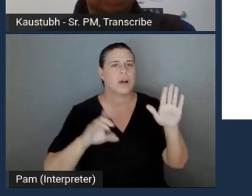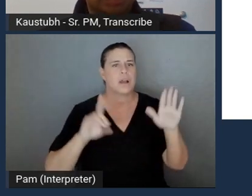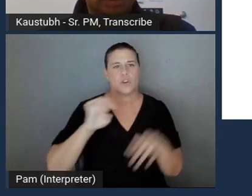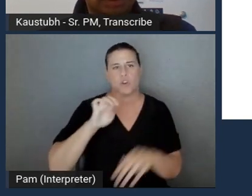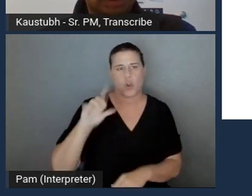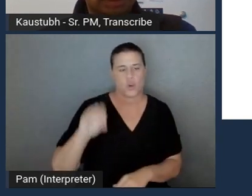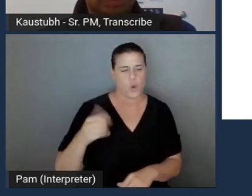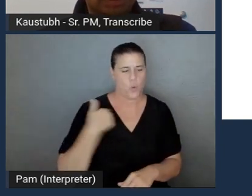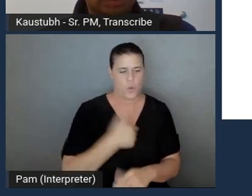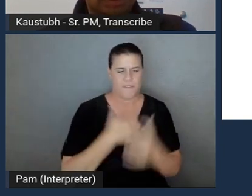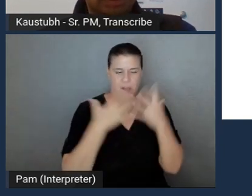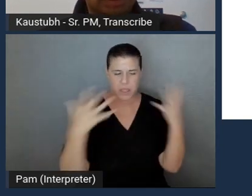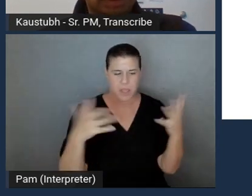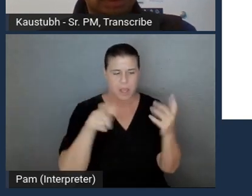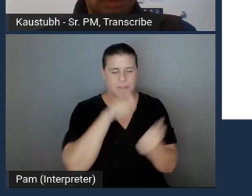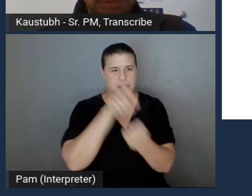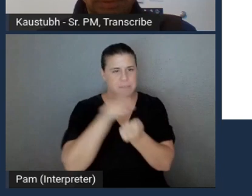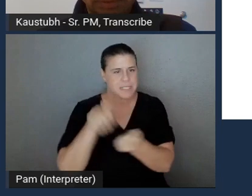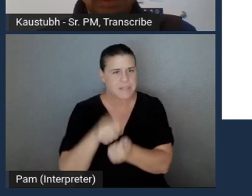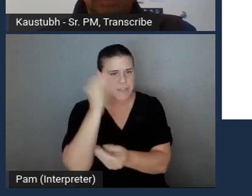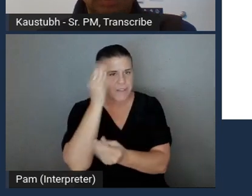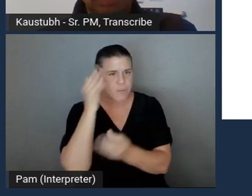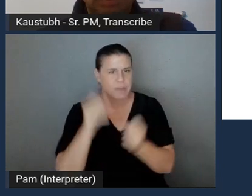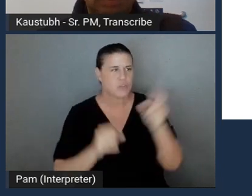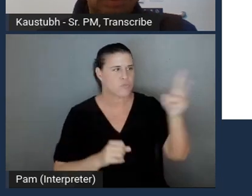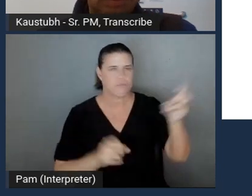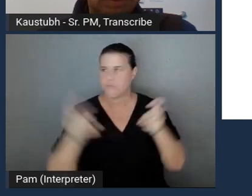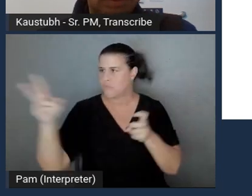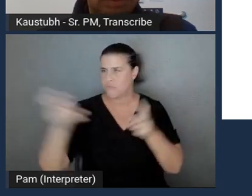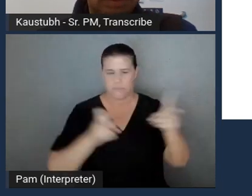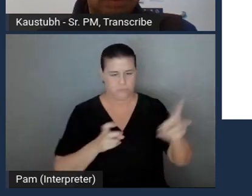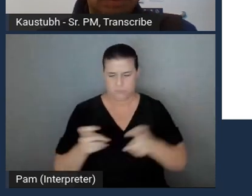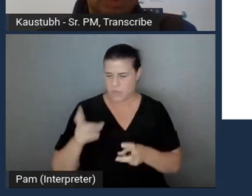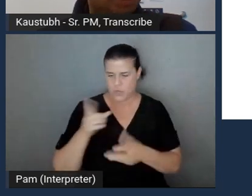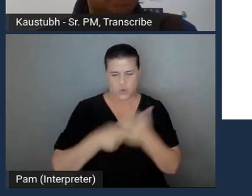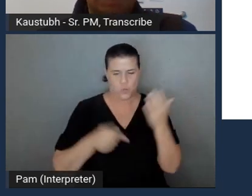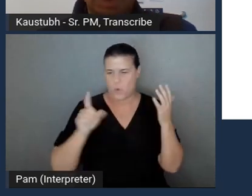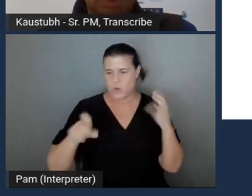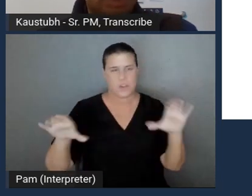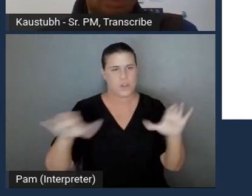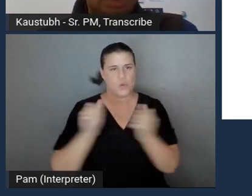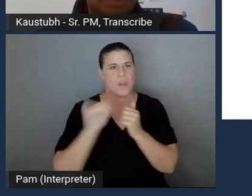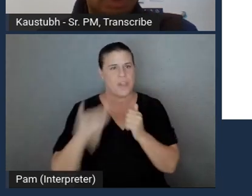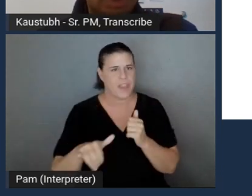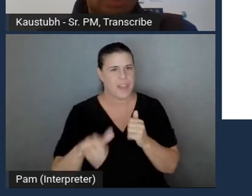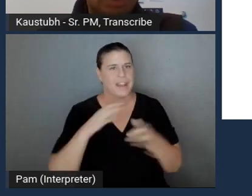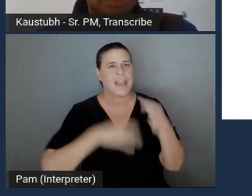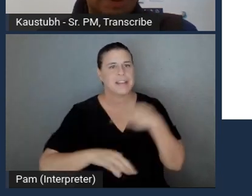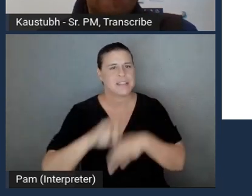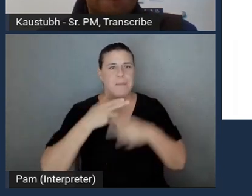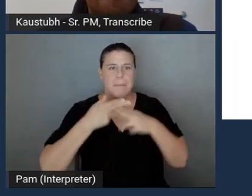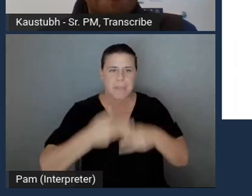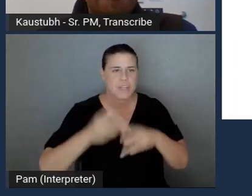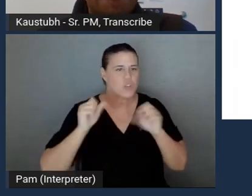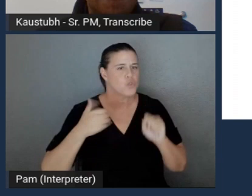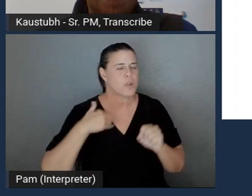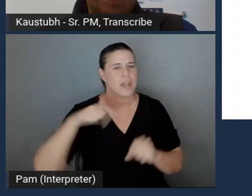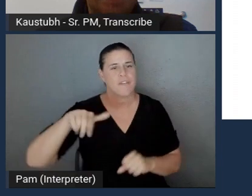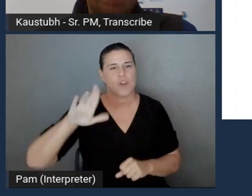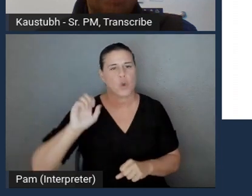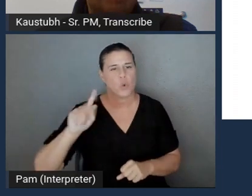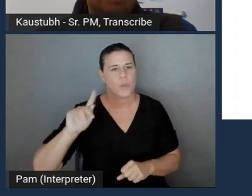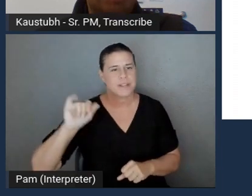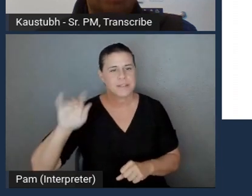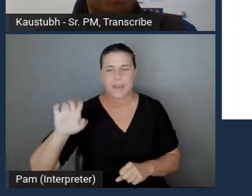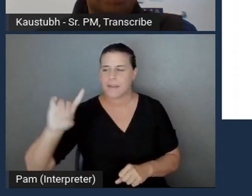lot of detailed information here, which you can actually take and just do what you want with it. Again, as Kostas mentioned, you can put it in a QuickSight dashboard.